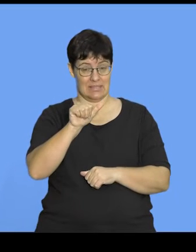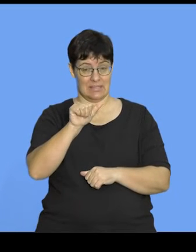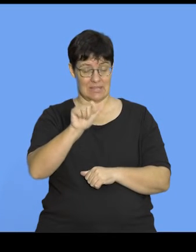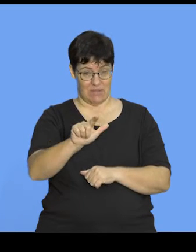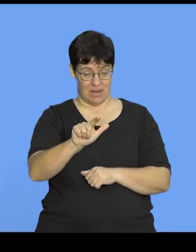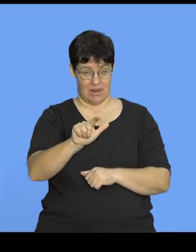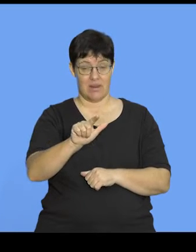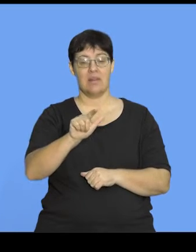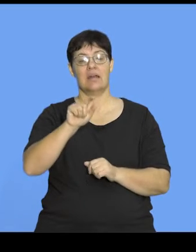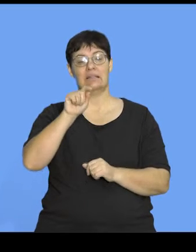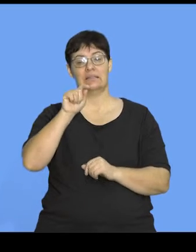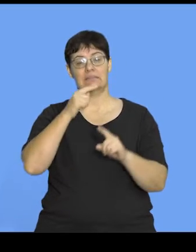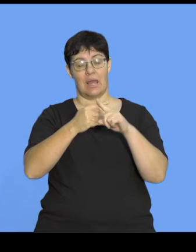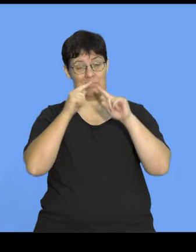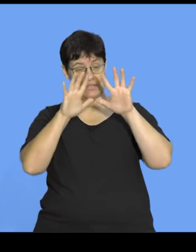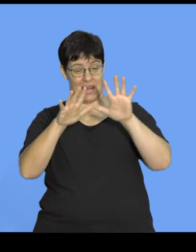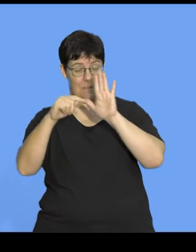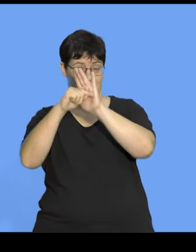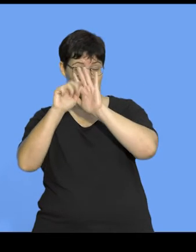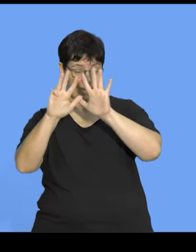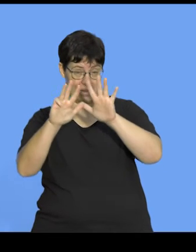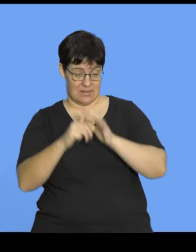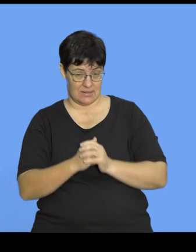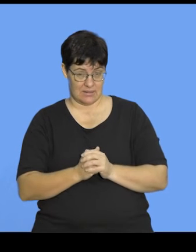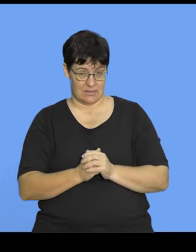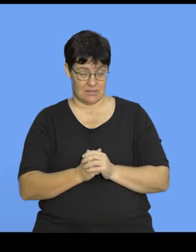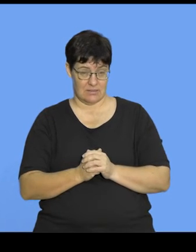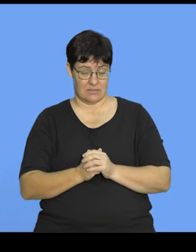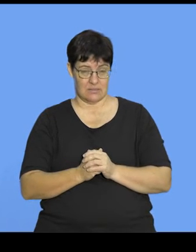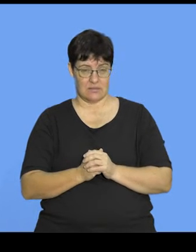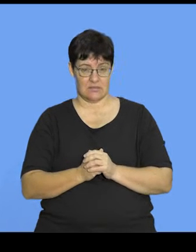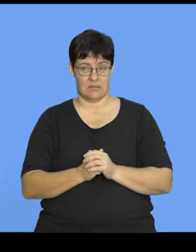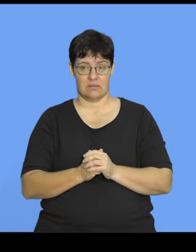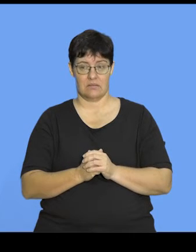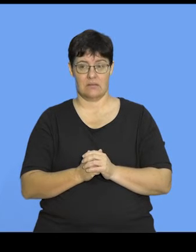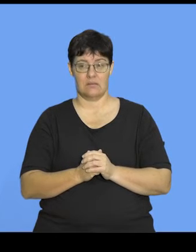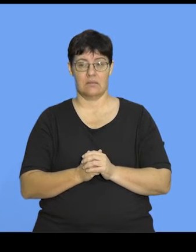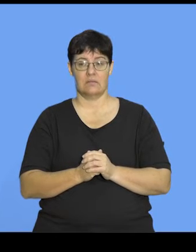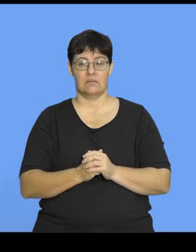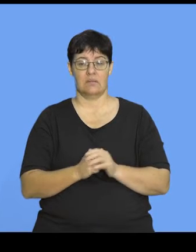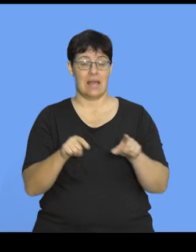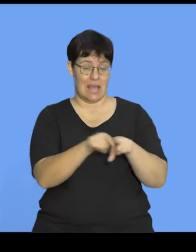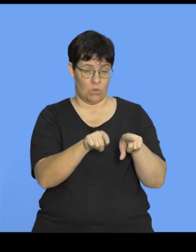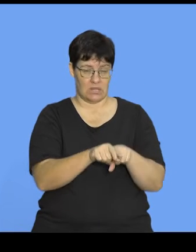6,7 times 10 to the minus 9. We have to use G.